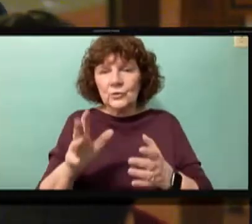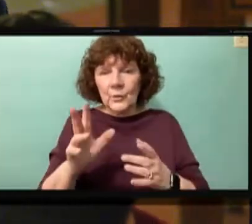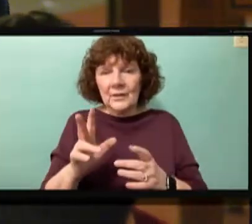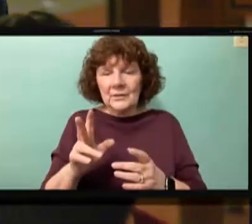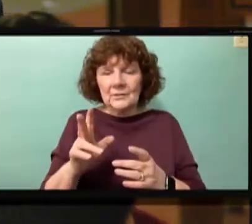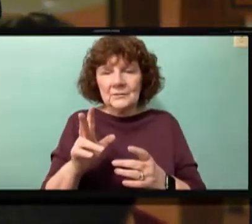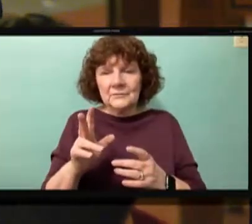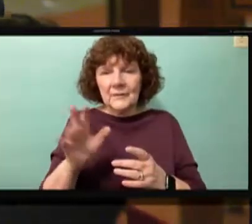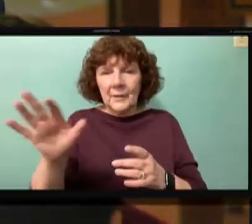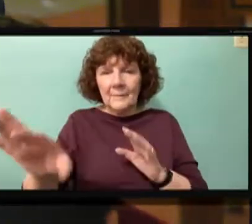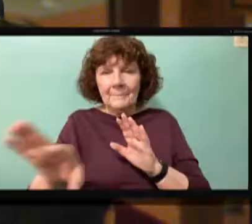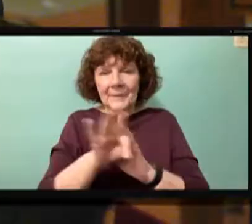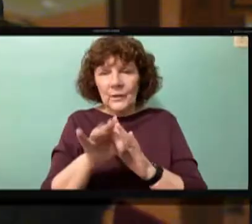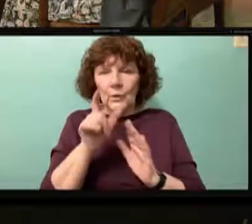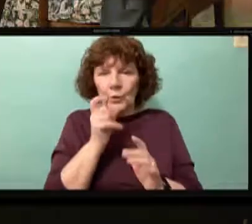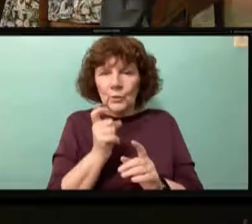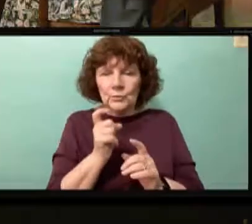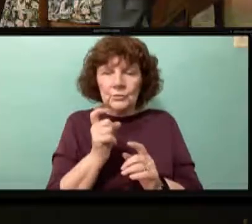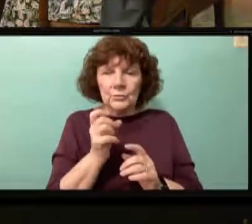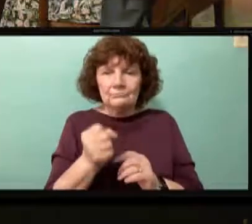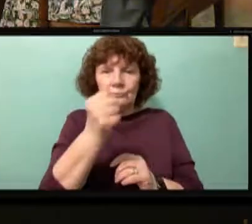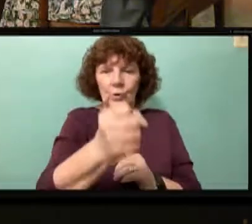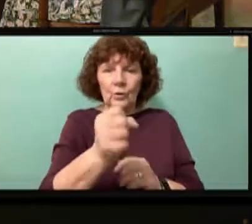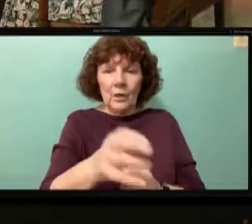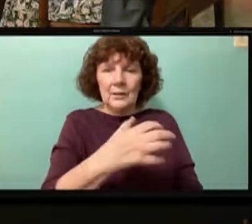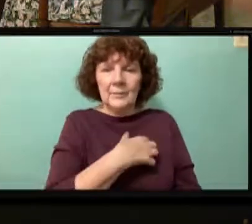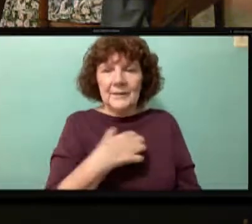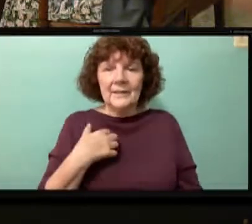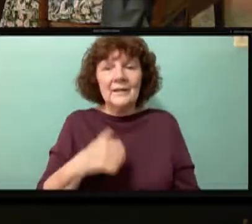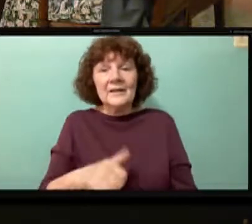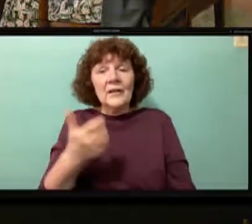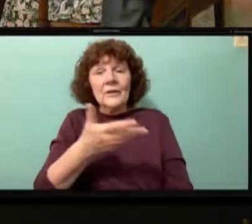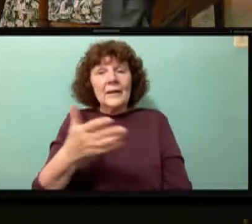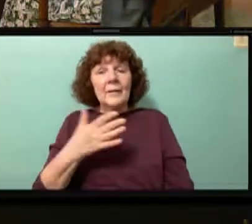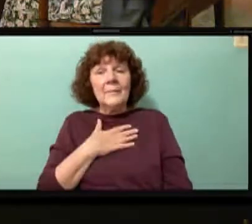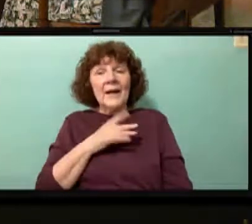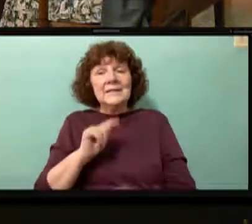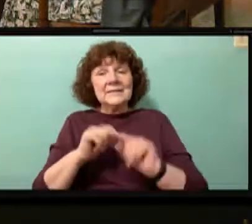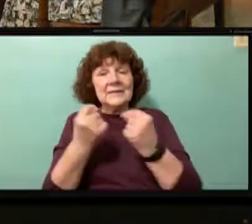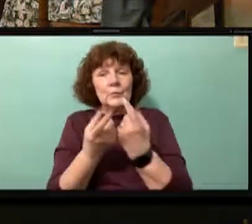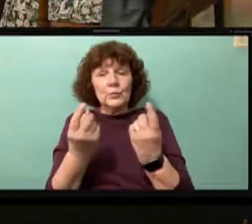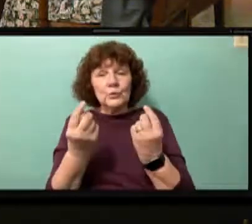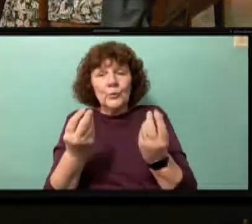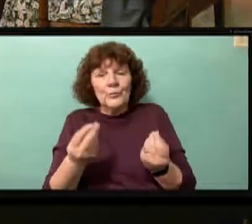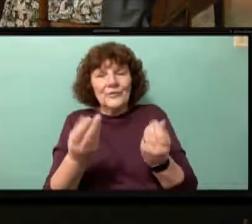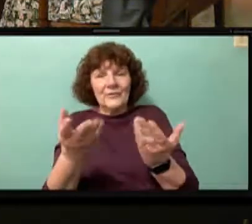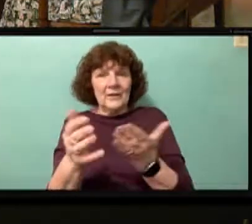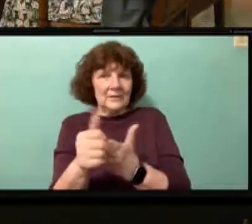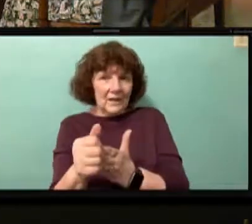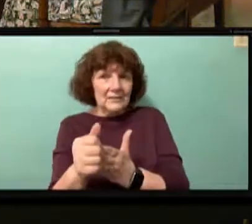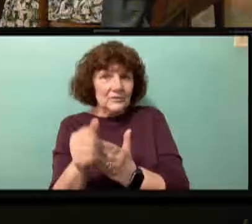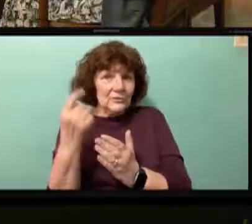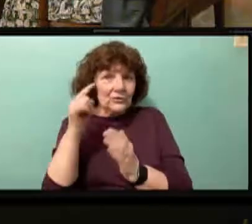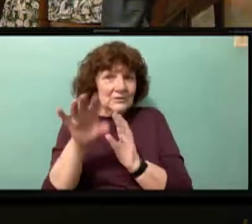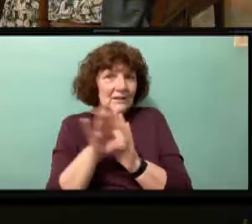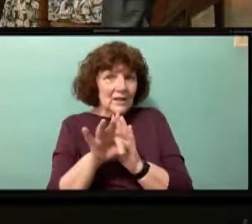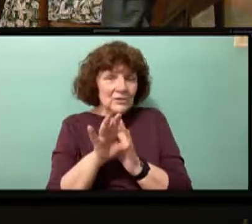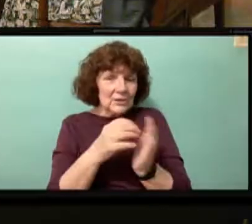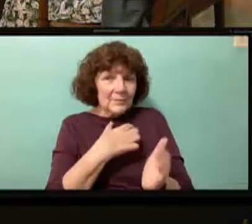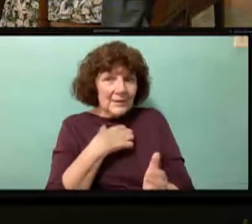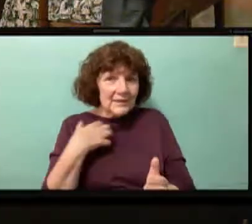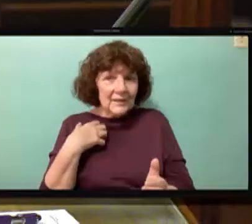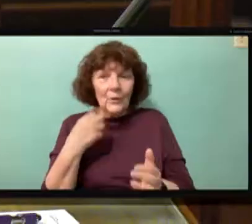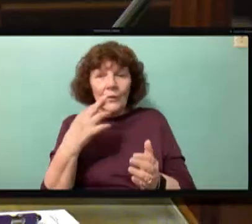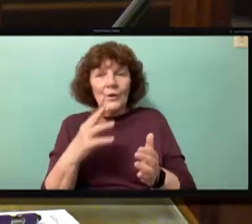on the committee. And another thing that my team kind of does too is to kind of provide guidance as on the selection committees or even developing